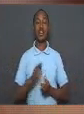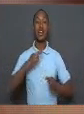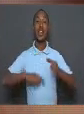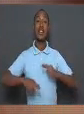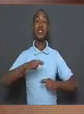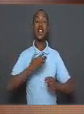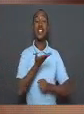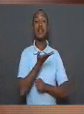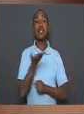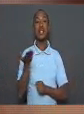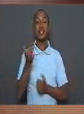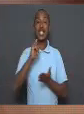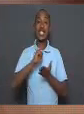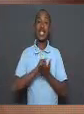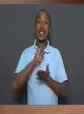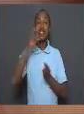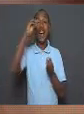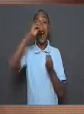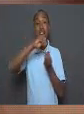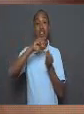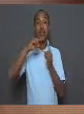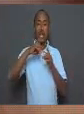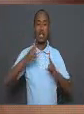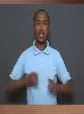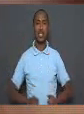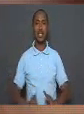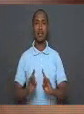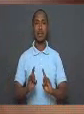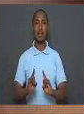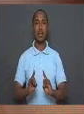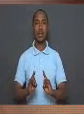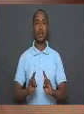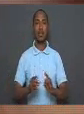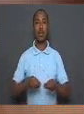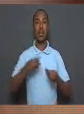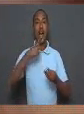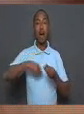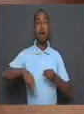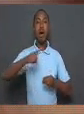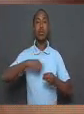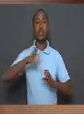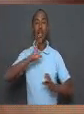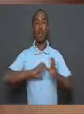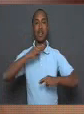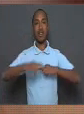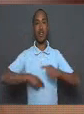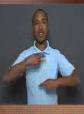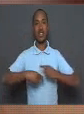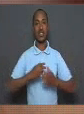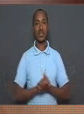is a substance that is added to a system to bring about a chemical reaction.